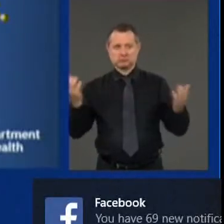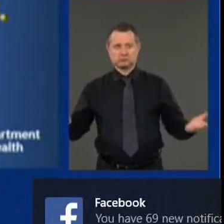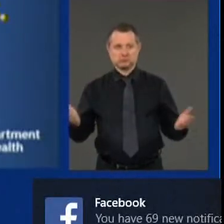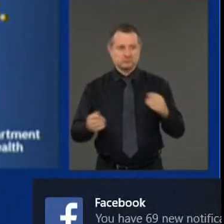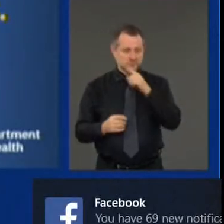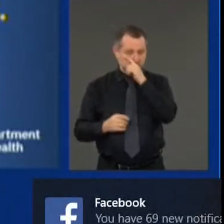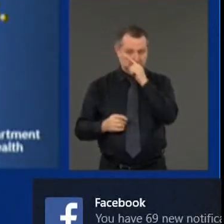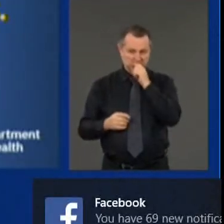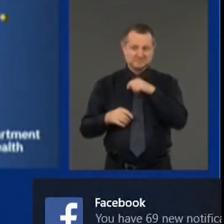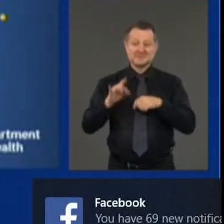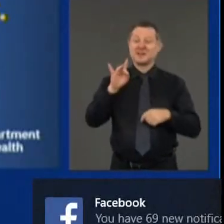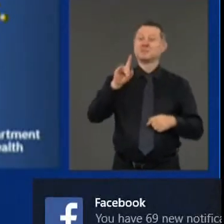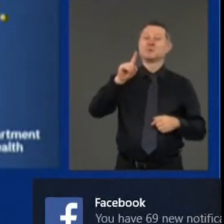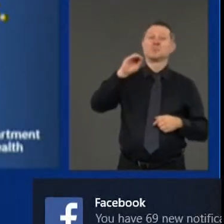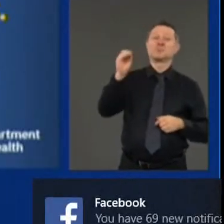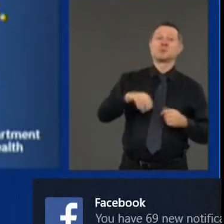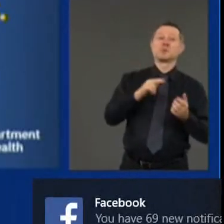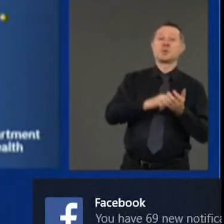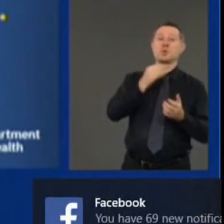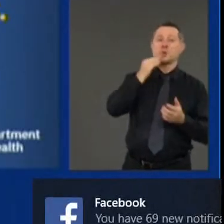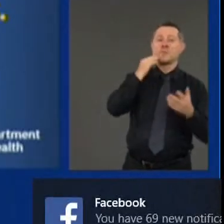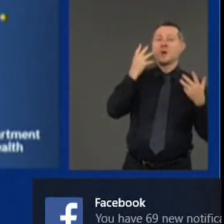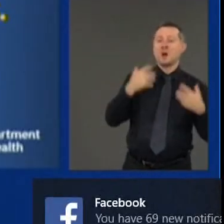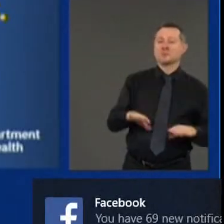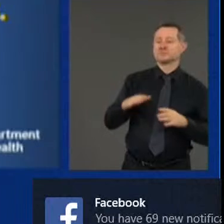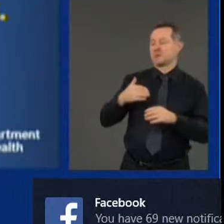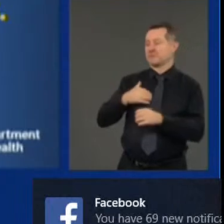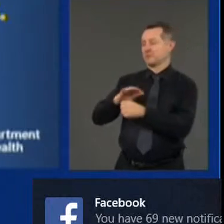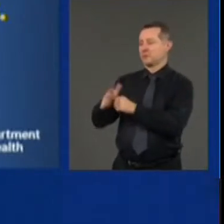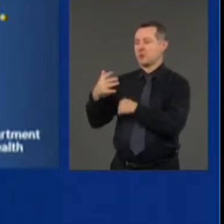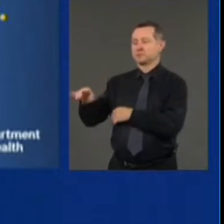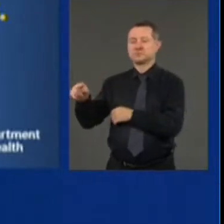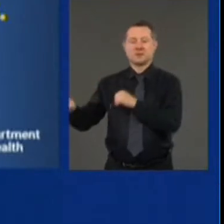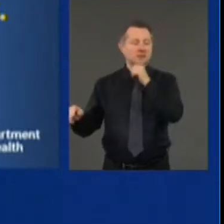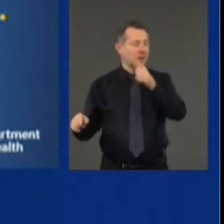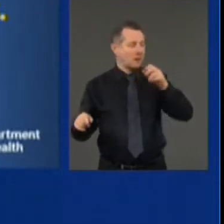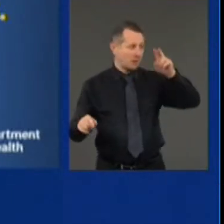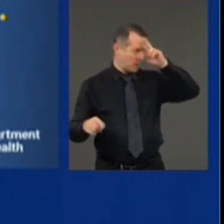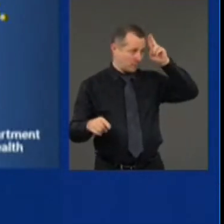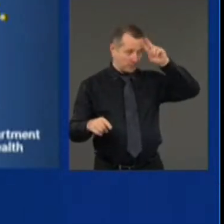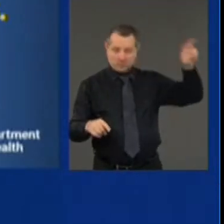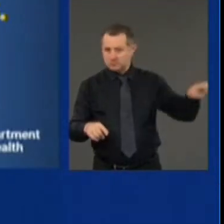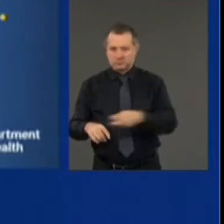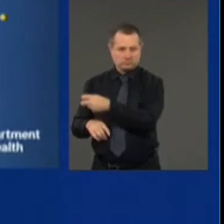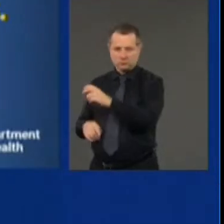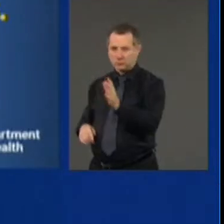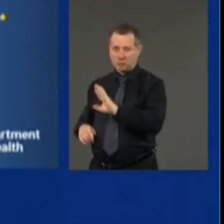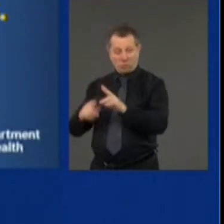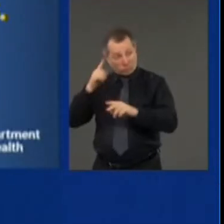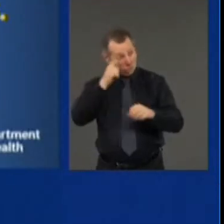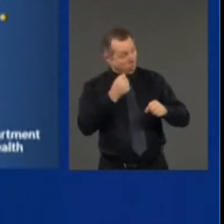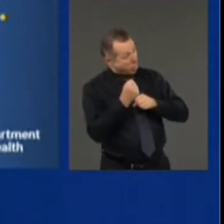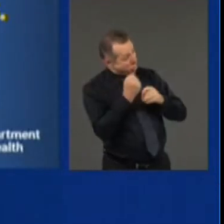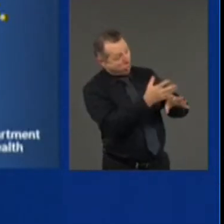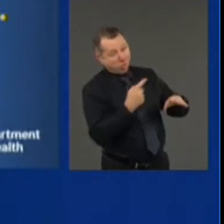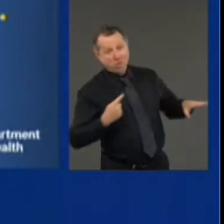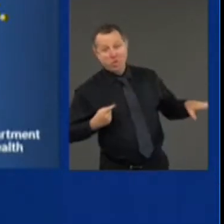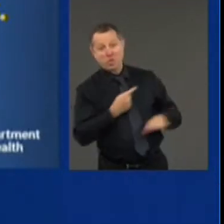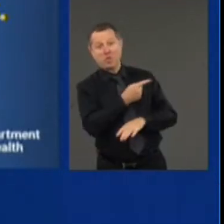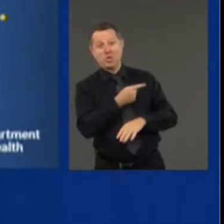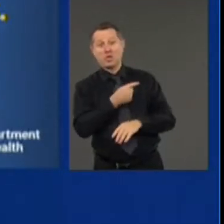81% already had COVID in the nursing homes, in their nursing home. Those are just the